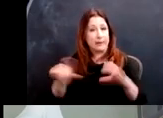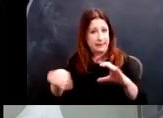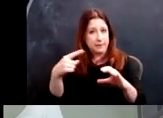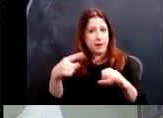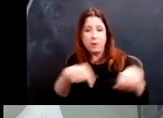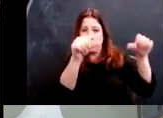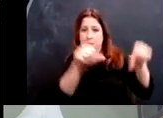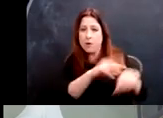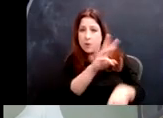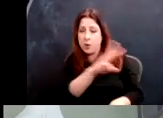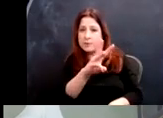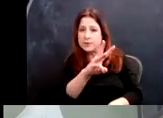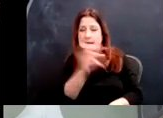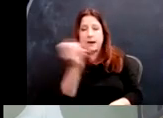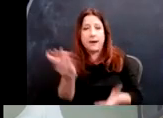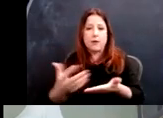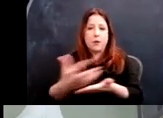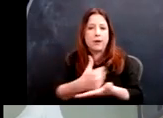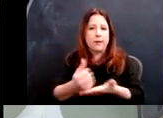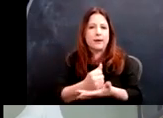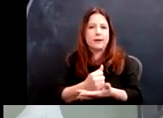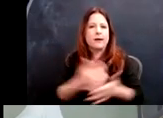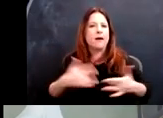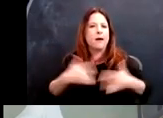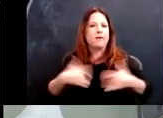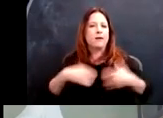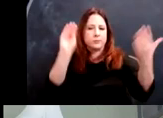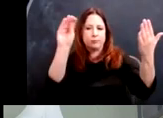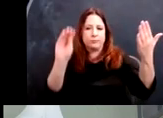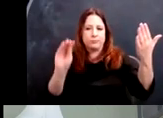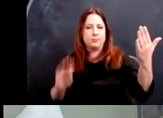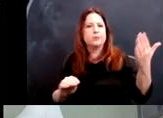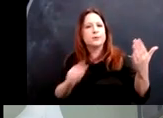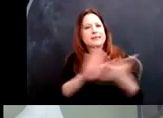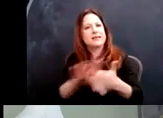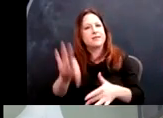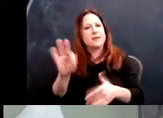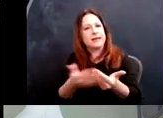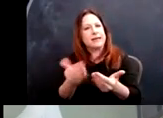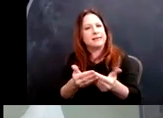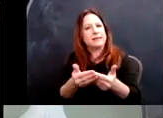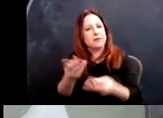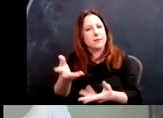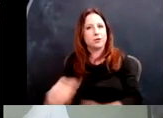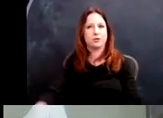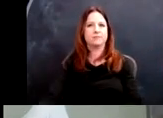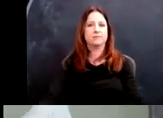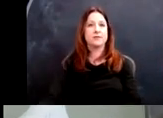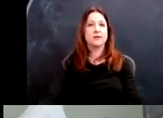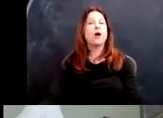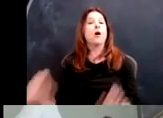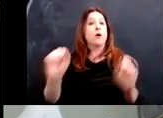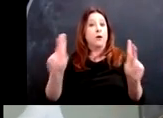website for everybody, and then we'll collect happenings as they go. So there's a nice hub for people to find information they're interested in. All right, that's it for